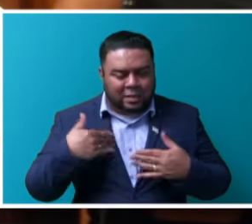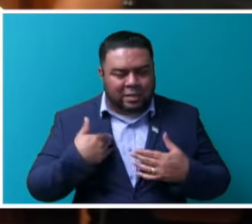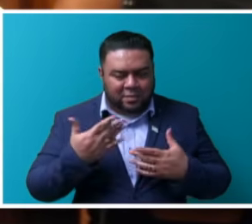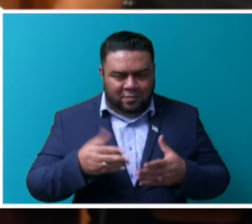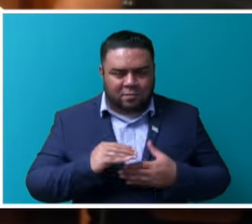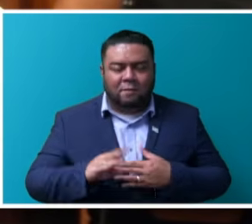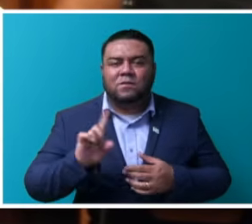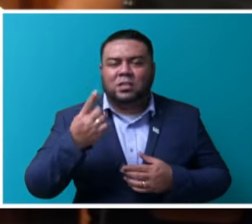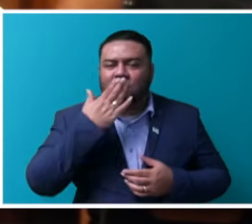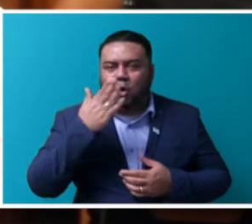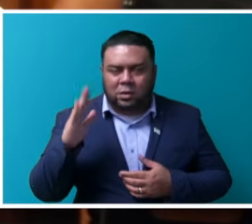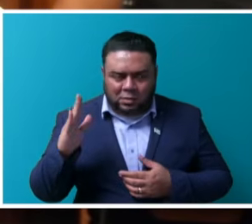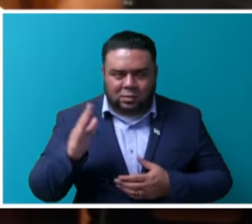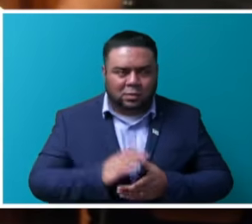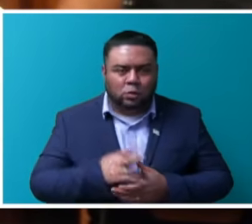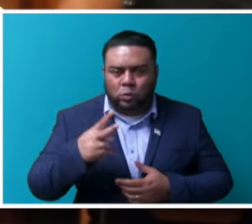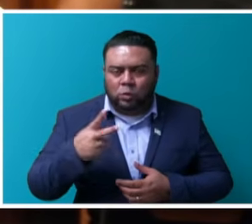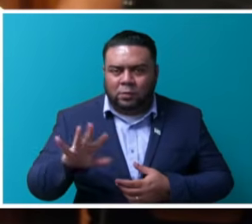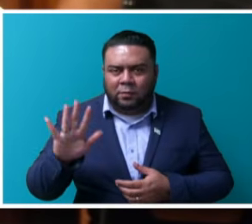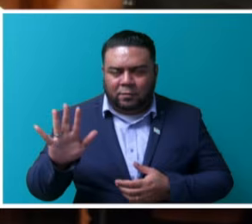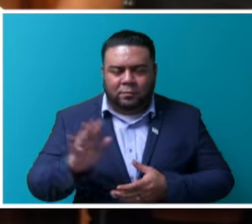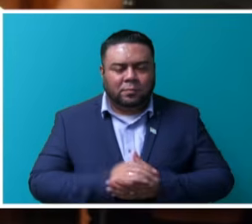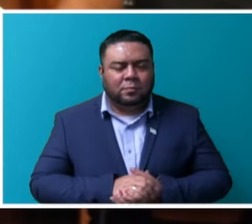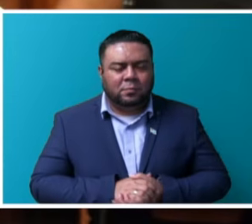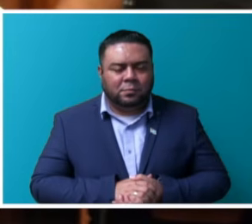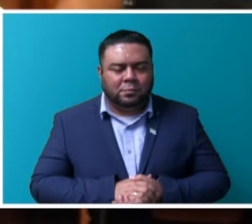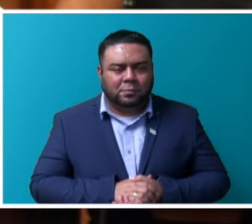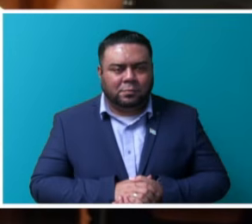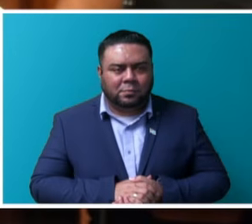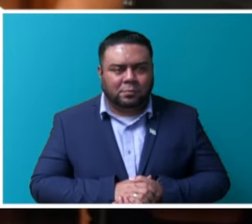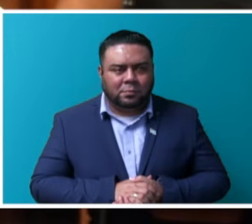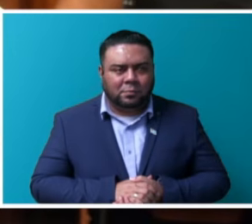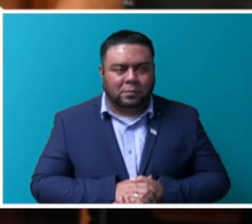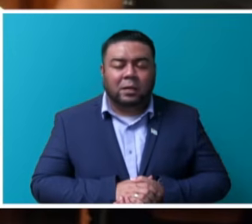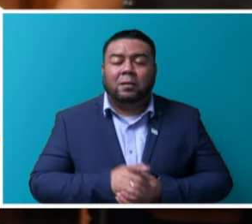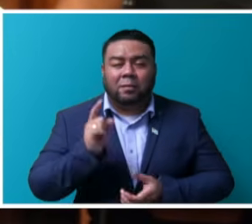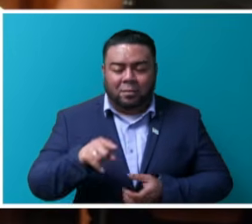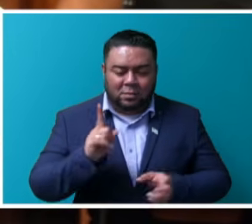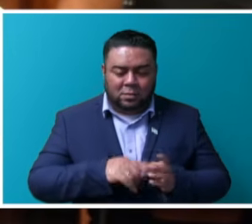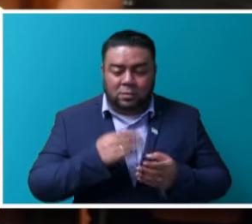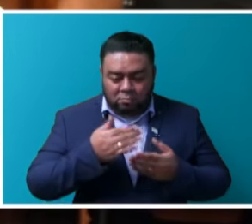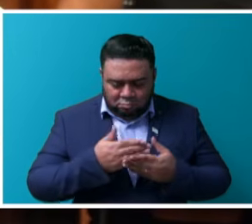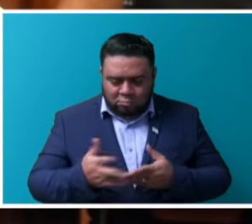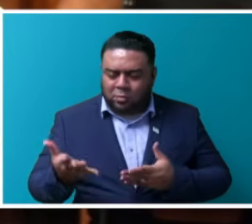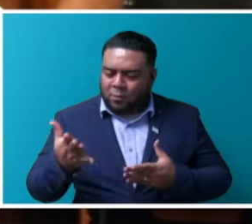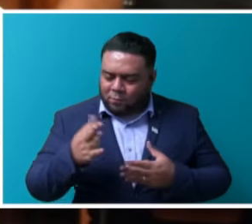from 1st of August 2025. Mr. Speaker said this is a pro-people, pro-growth, pro-investment